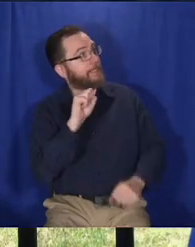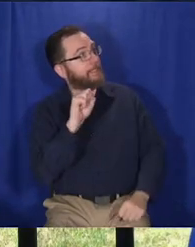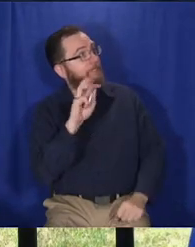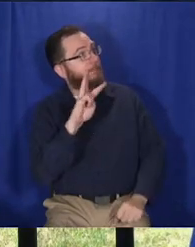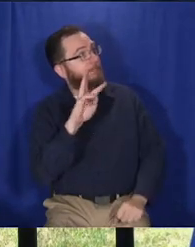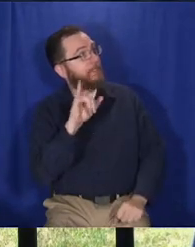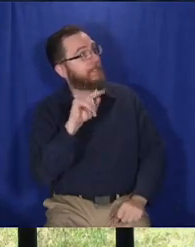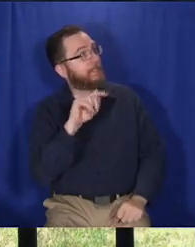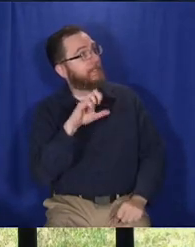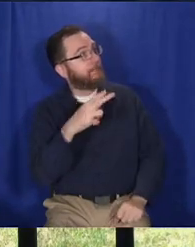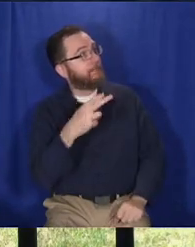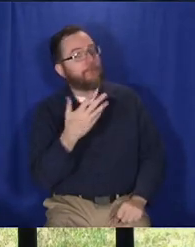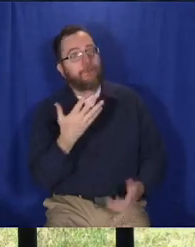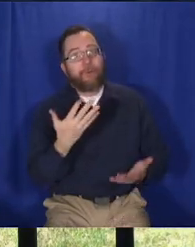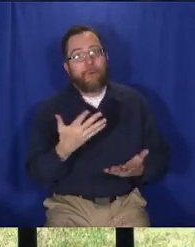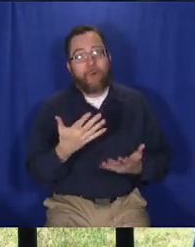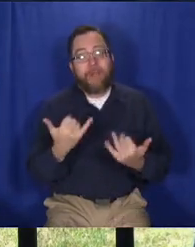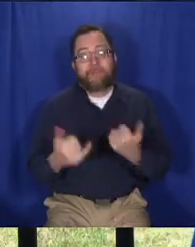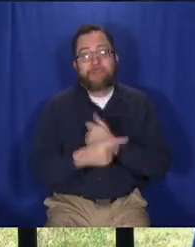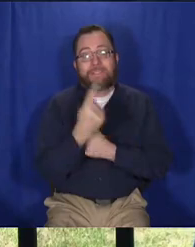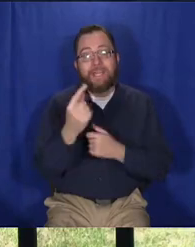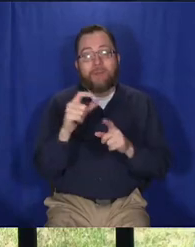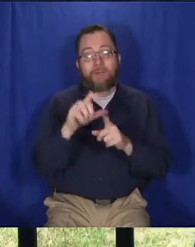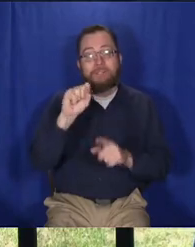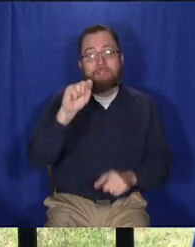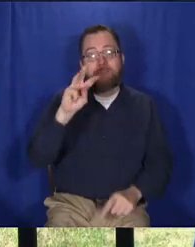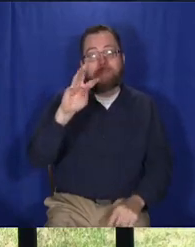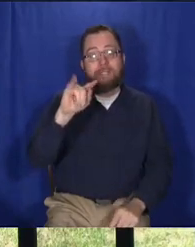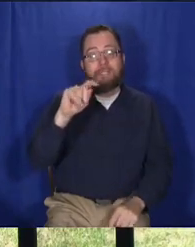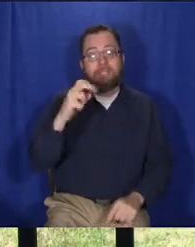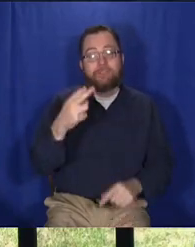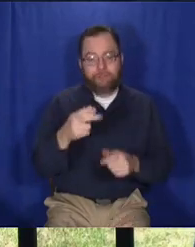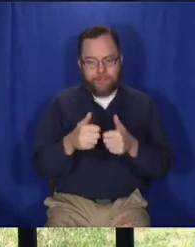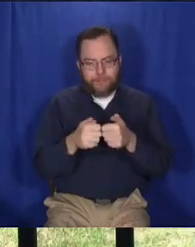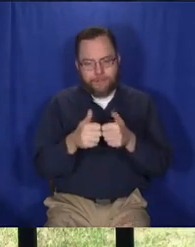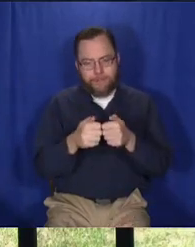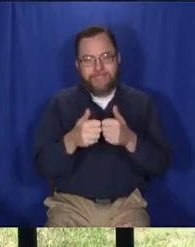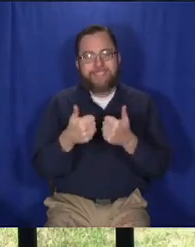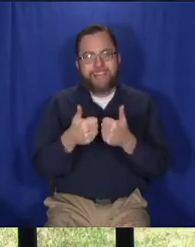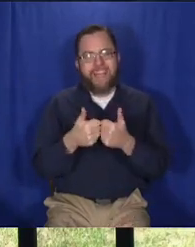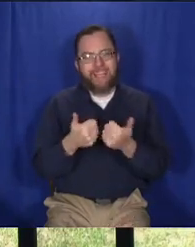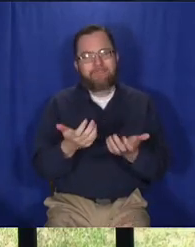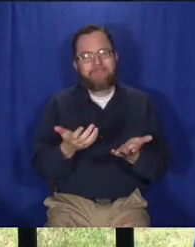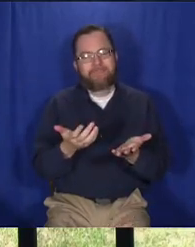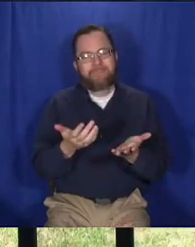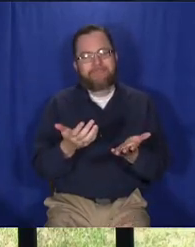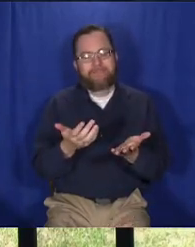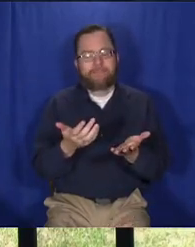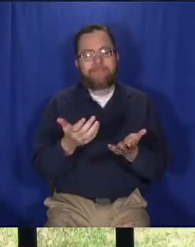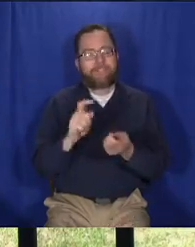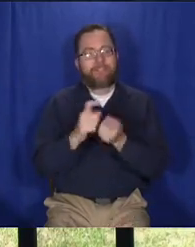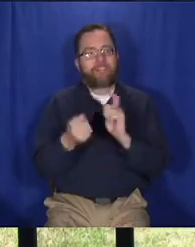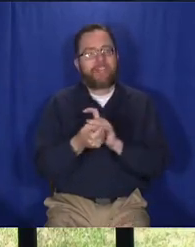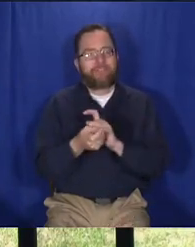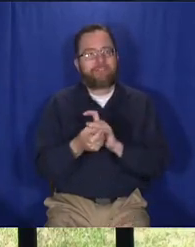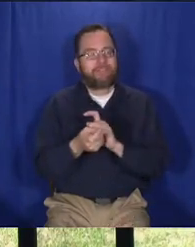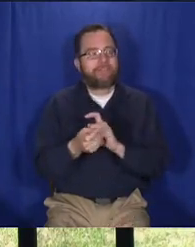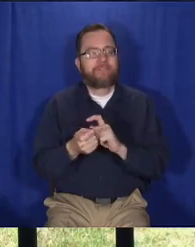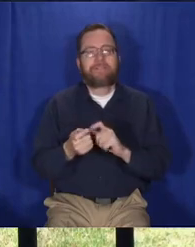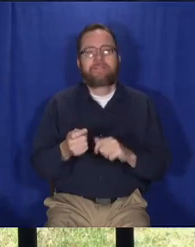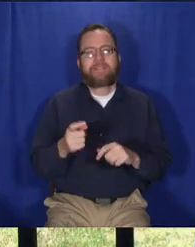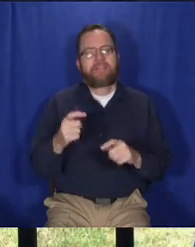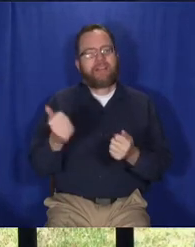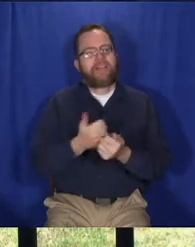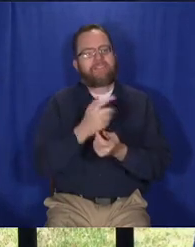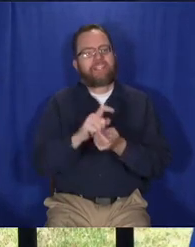words change, but God never changes. And I want to introduce you to a big theological word today. It is